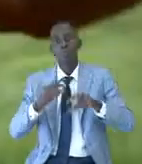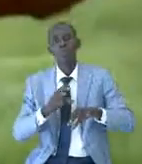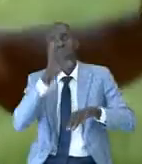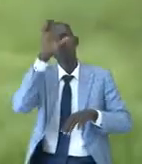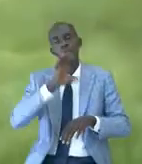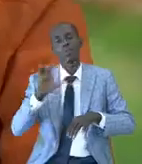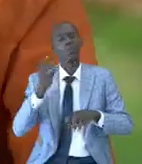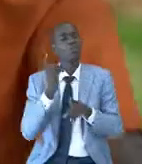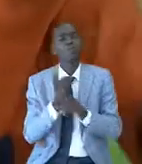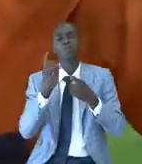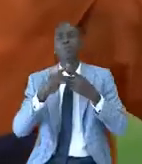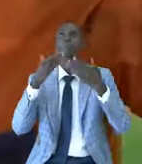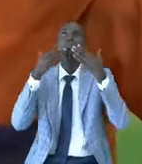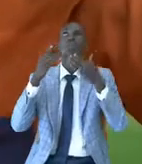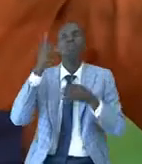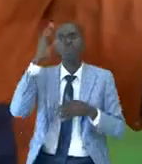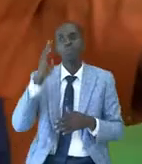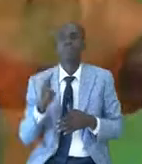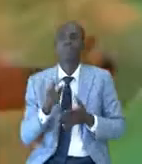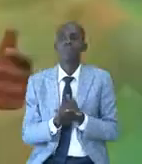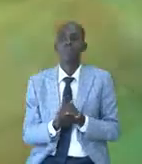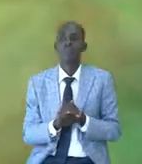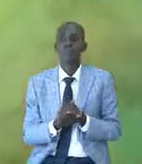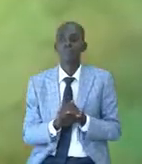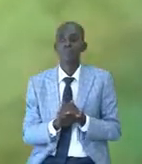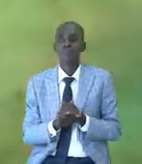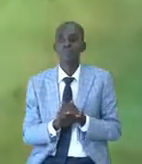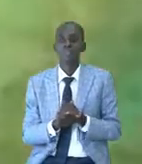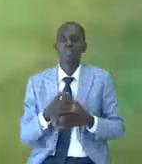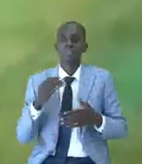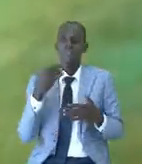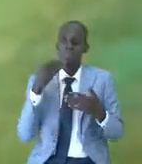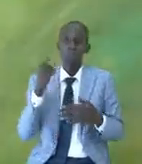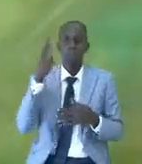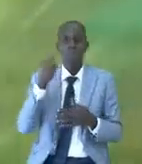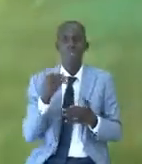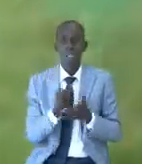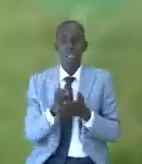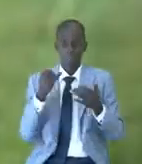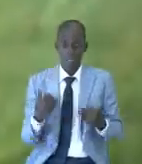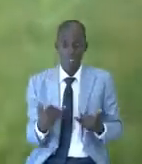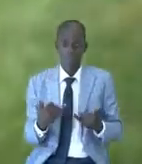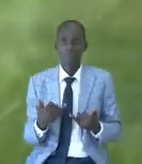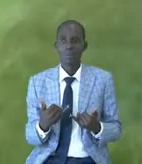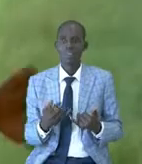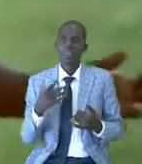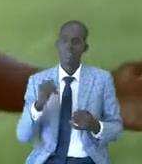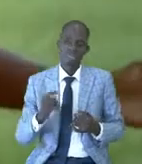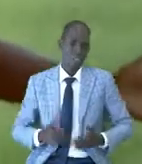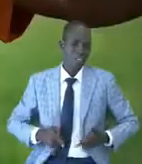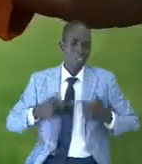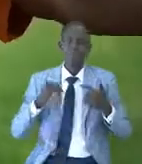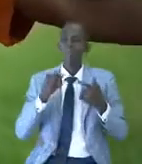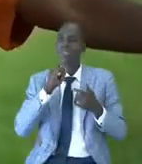want to give glory to God. Today I'm a son. Today I witness to people. Today my life is